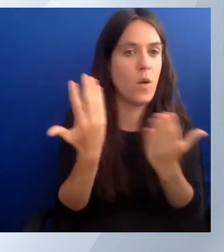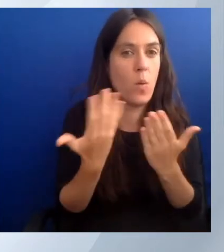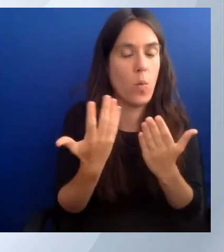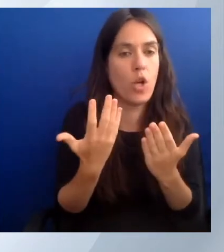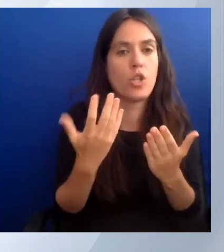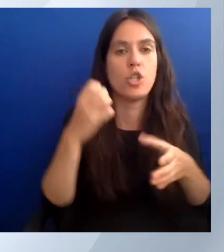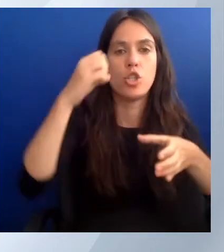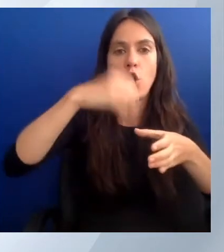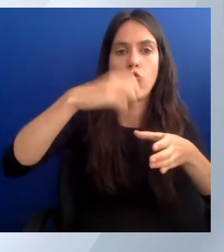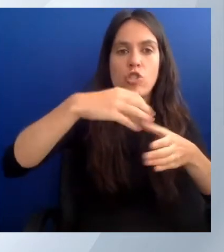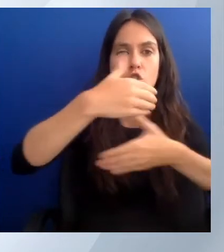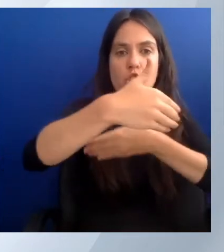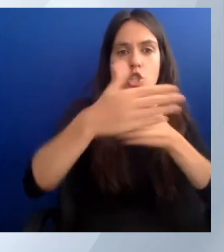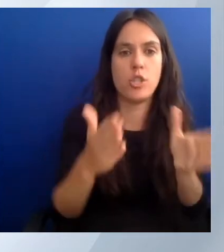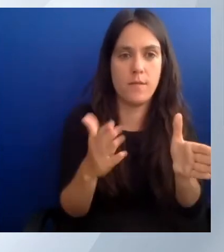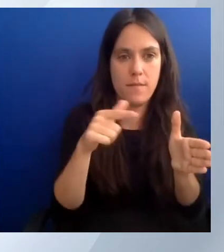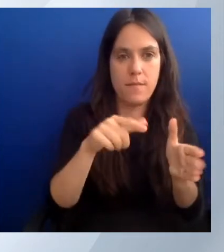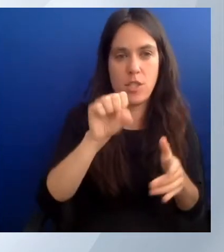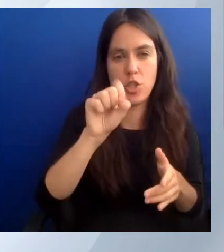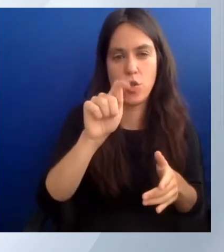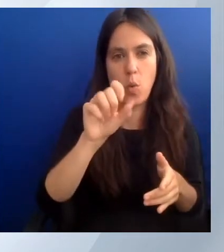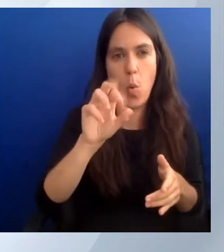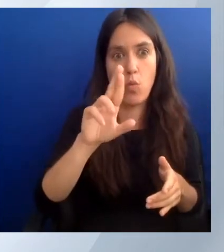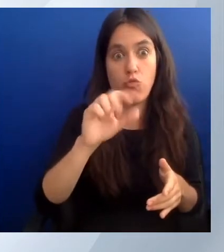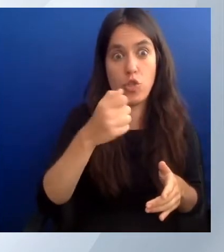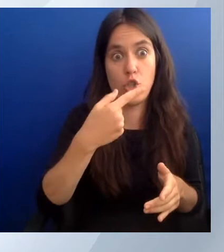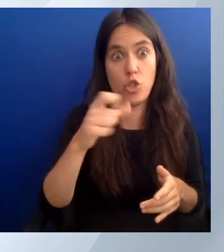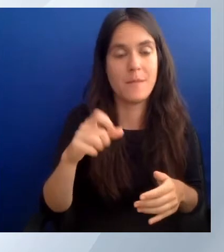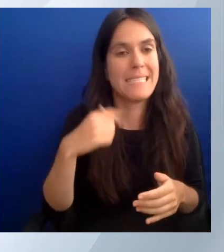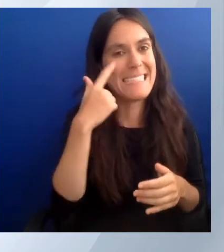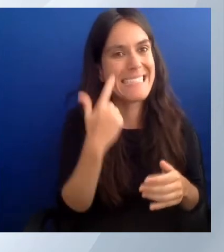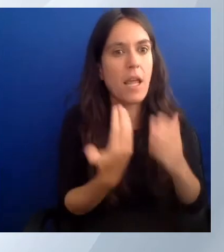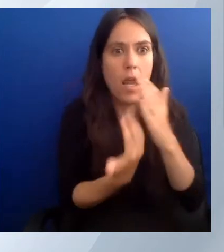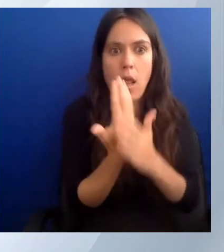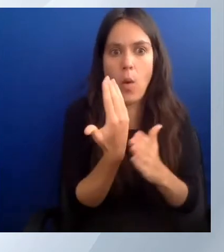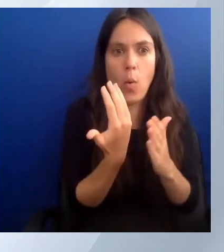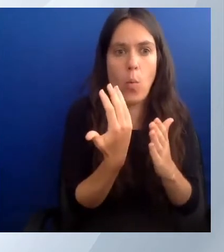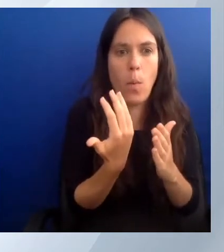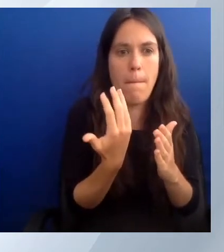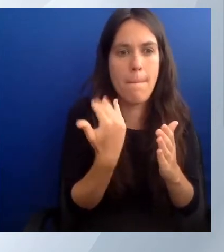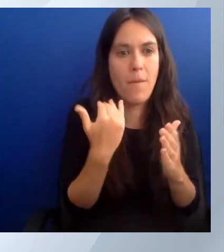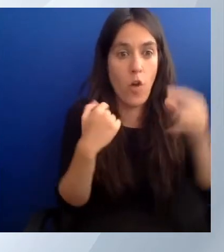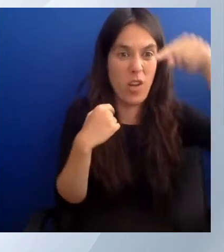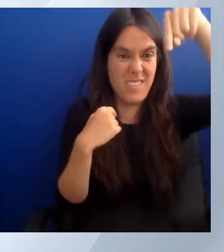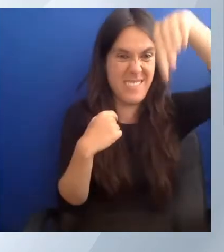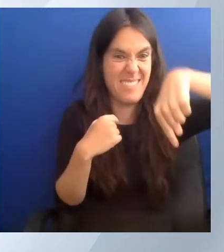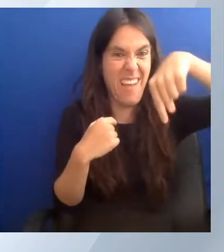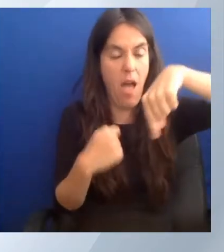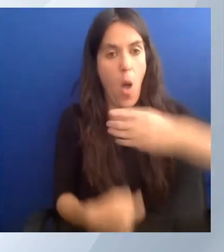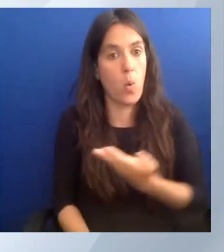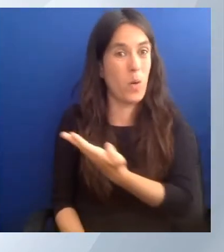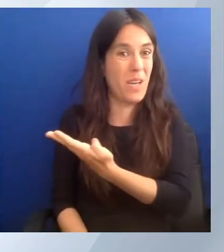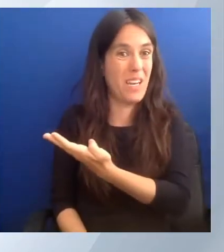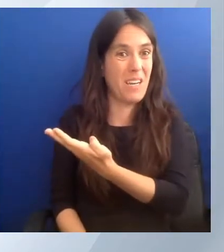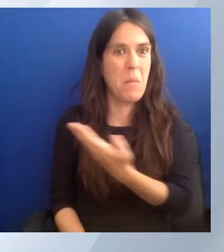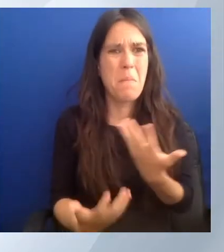account. So we're just going to add a new one. Now, the storage account is down here, but if you ever can't find